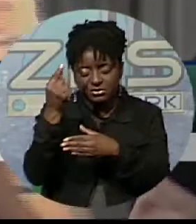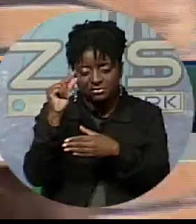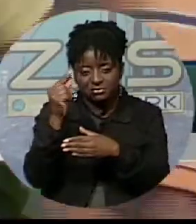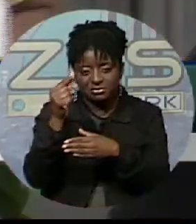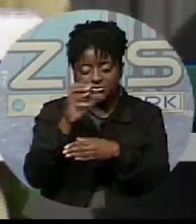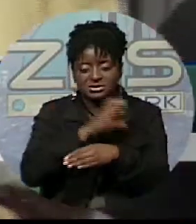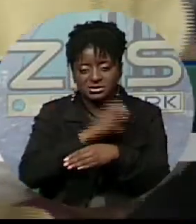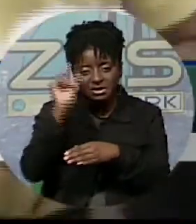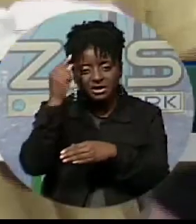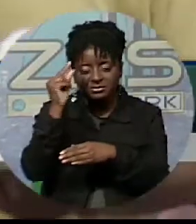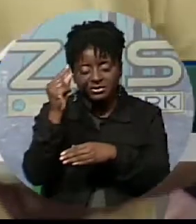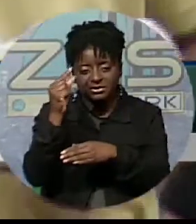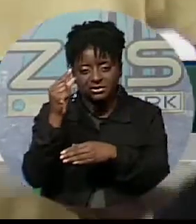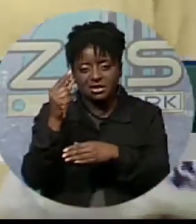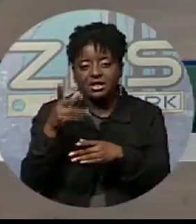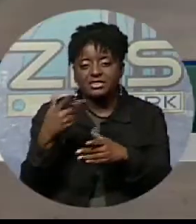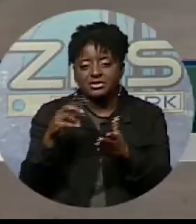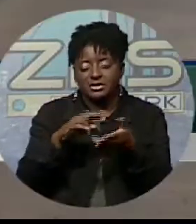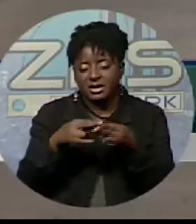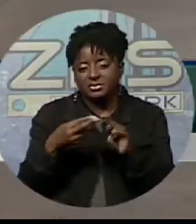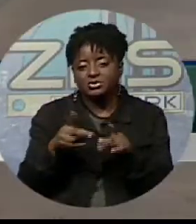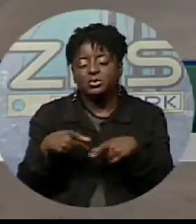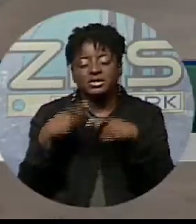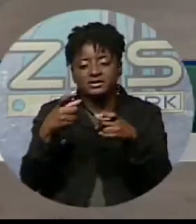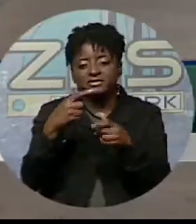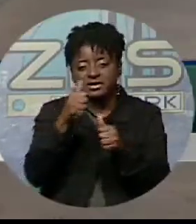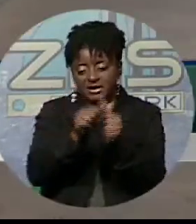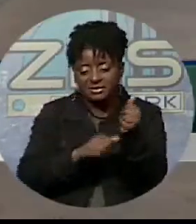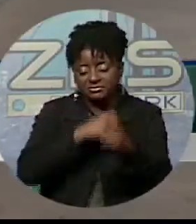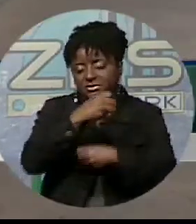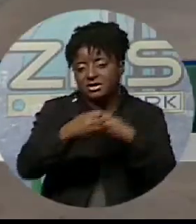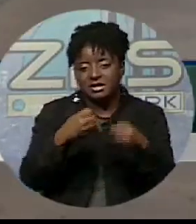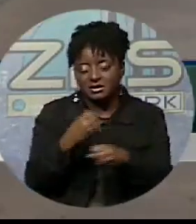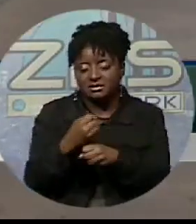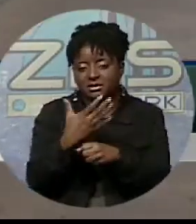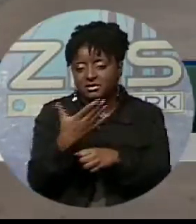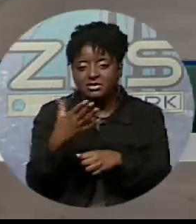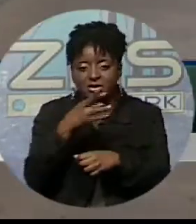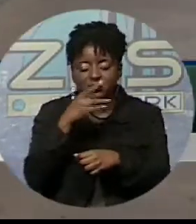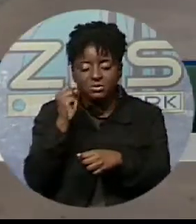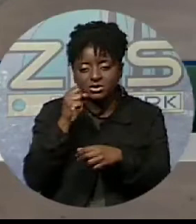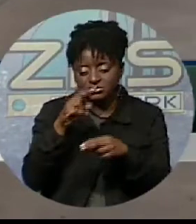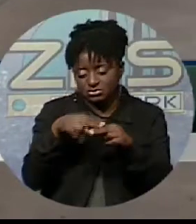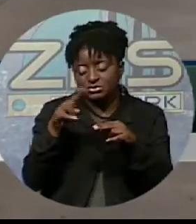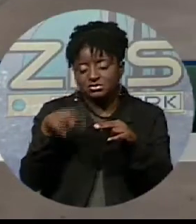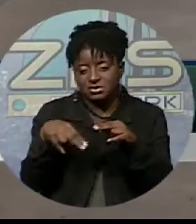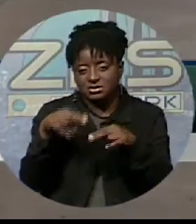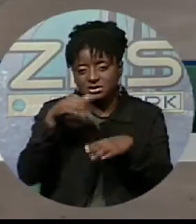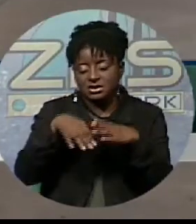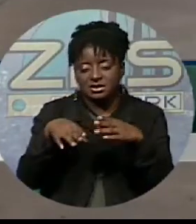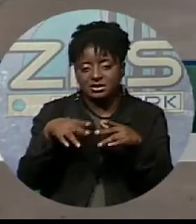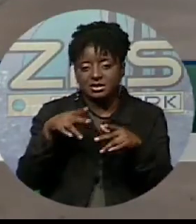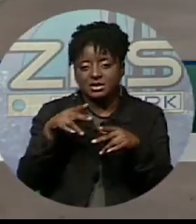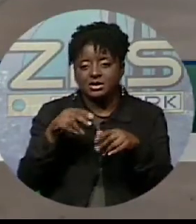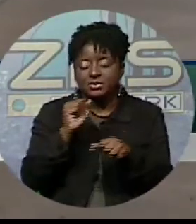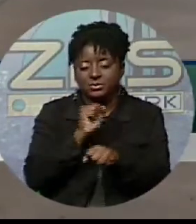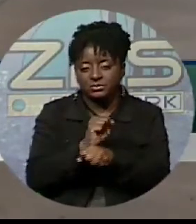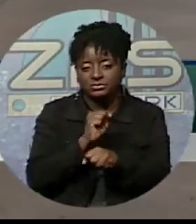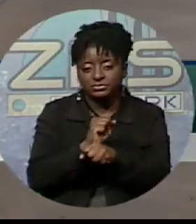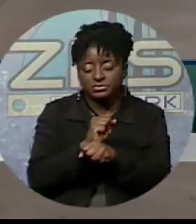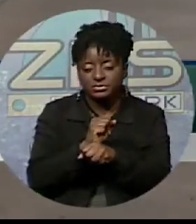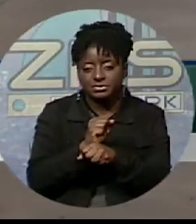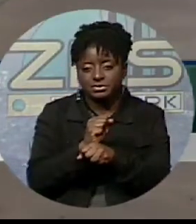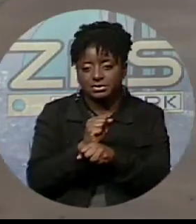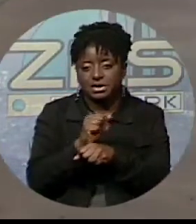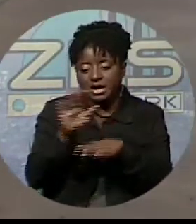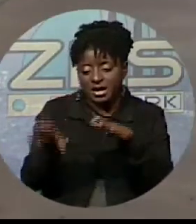grew annually. He also acknowledged that while there was a drastic drop in employment between 2008 and 2009 under the former